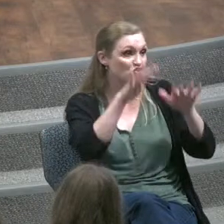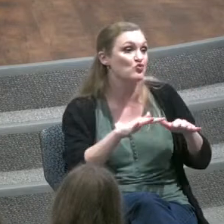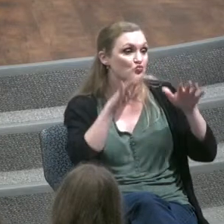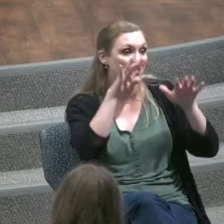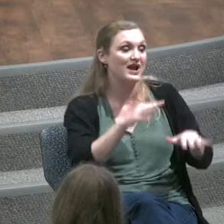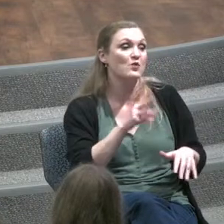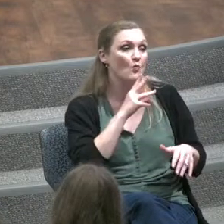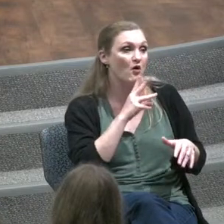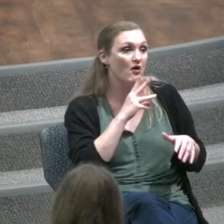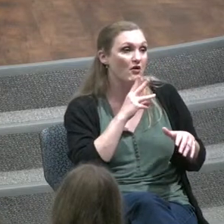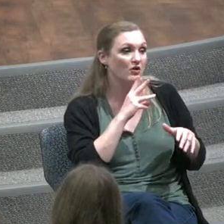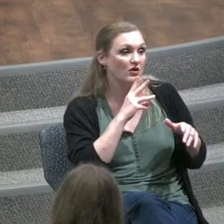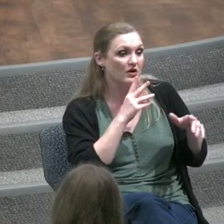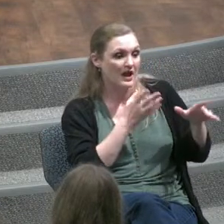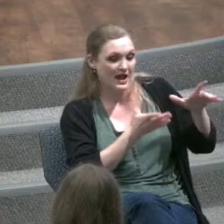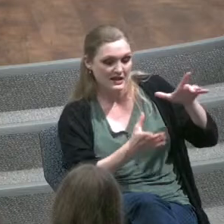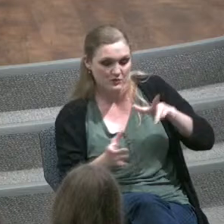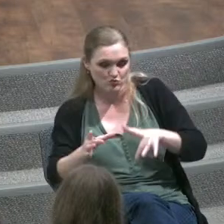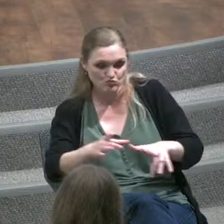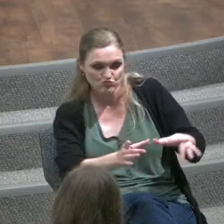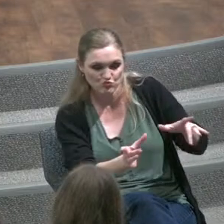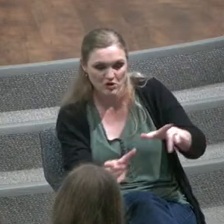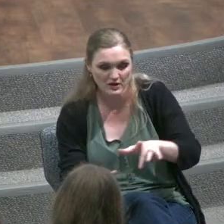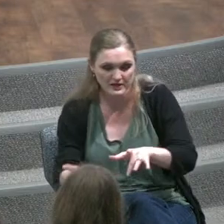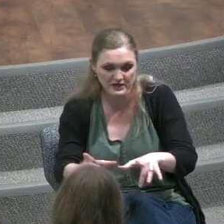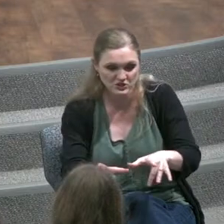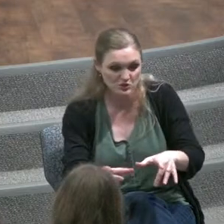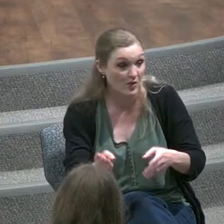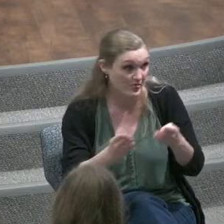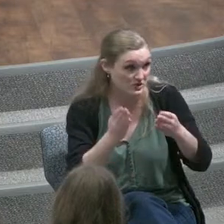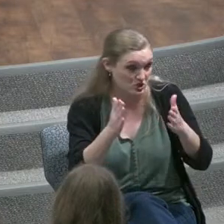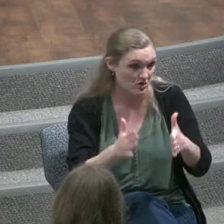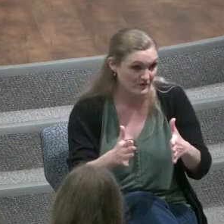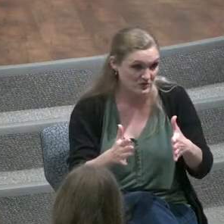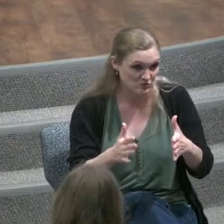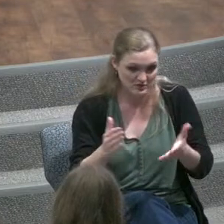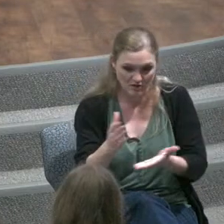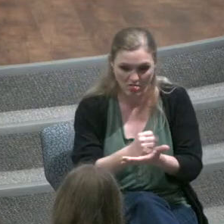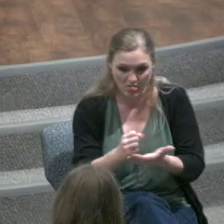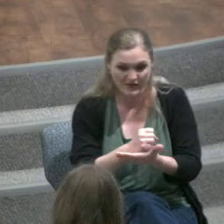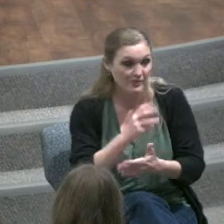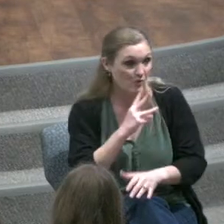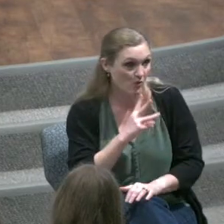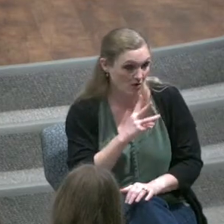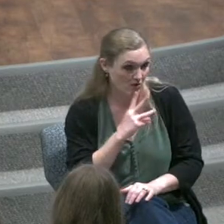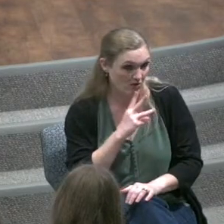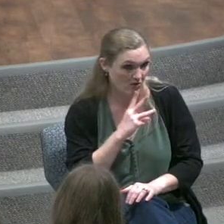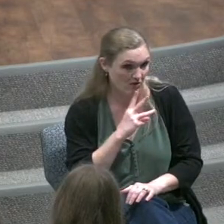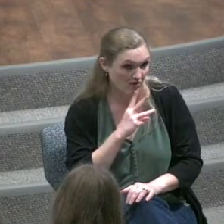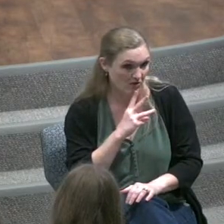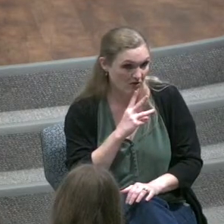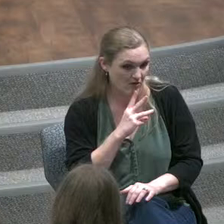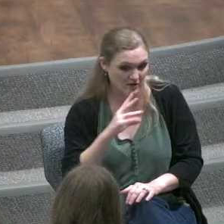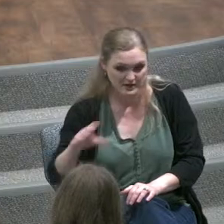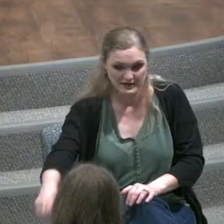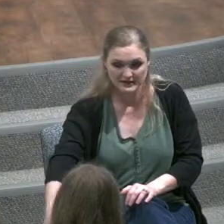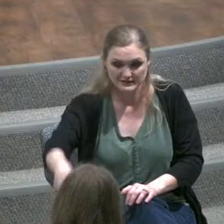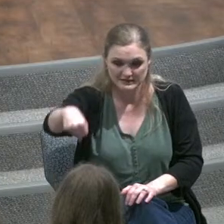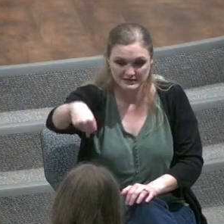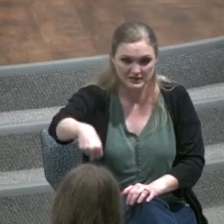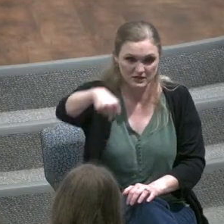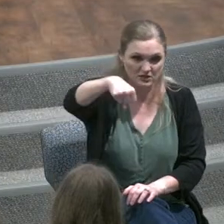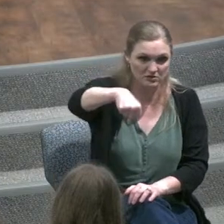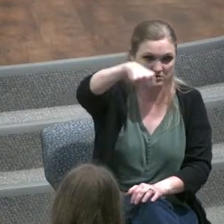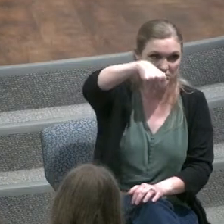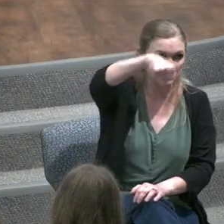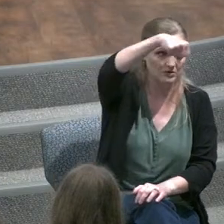rainwater and have it run into these holes, and then the servants would get the water in some kind of containers and carry